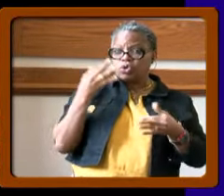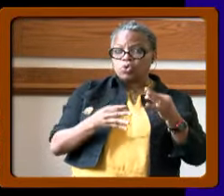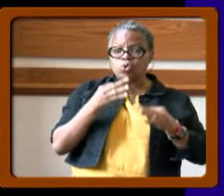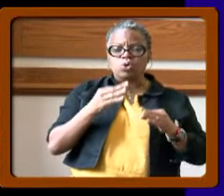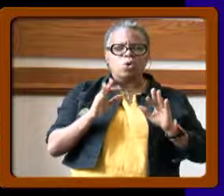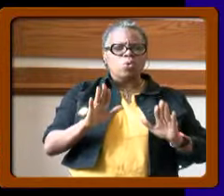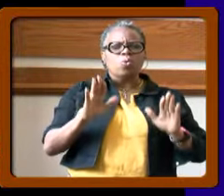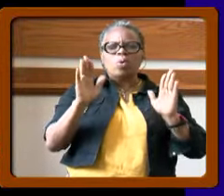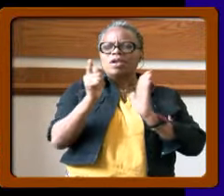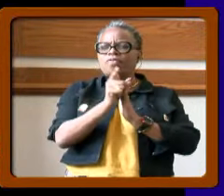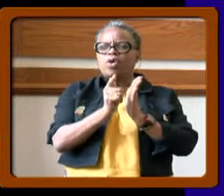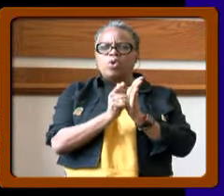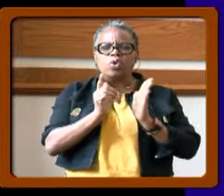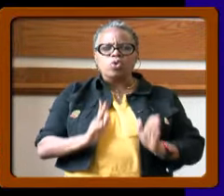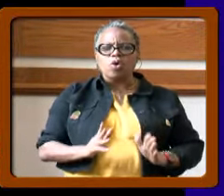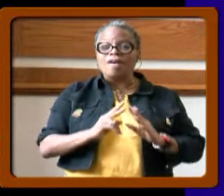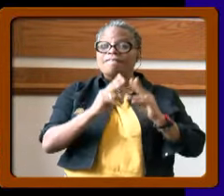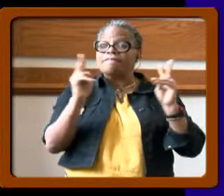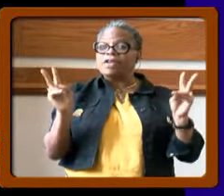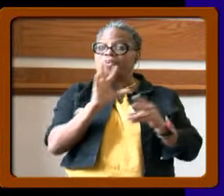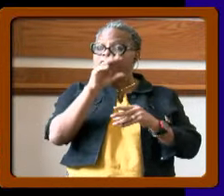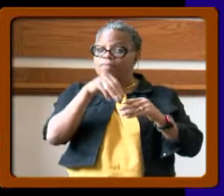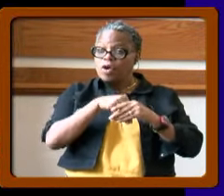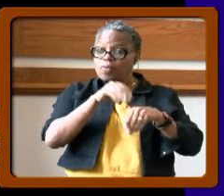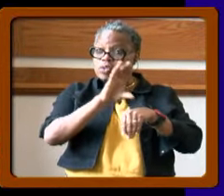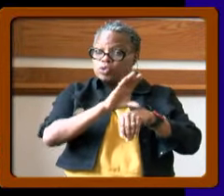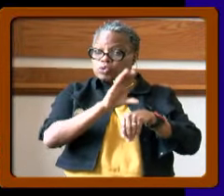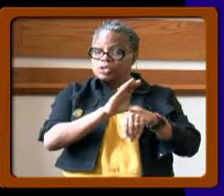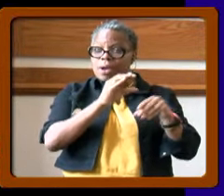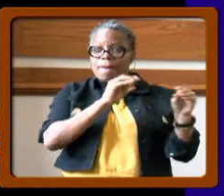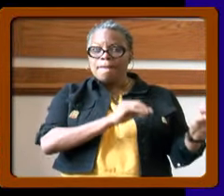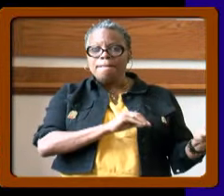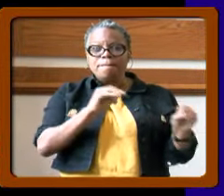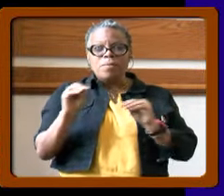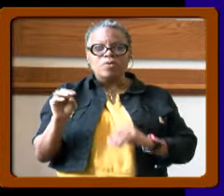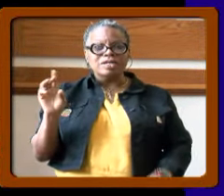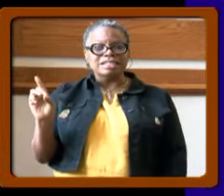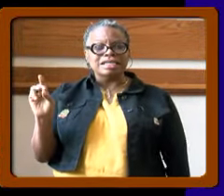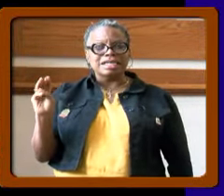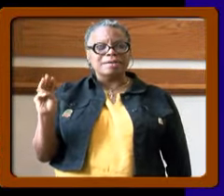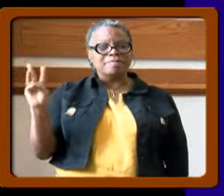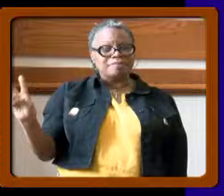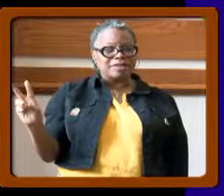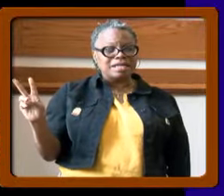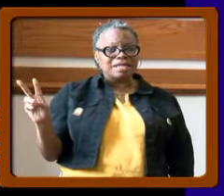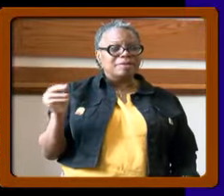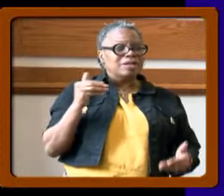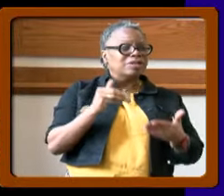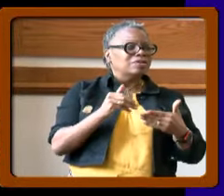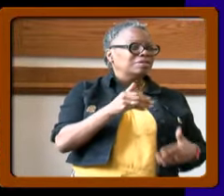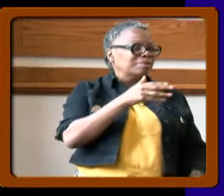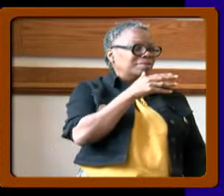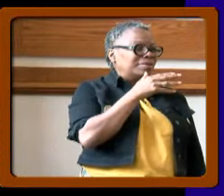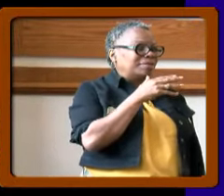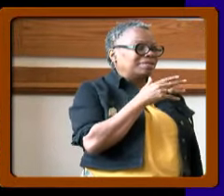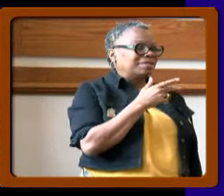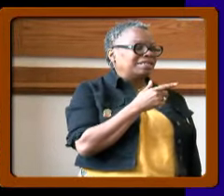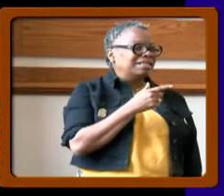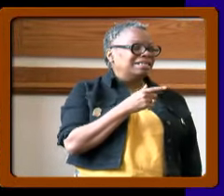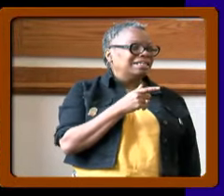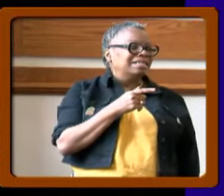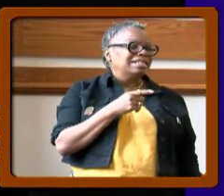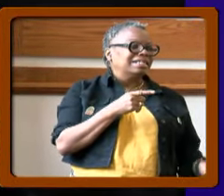an incredible lawyer, very active in our church. She's moving to the DMV to be closer to mama. Stand up, Nina, good to see